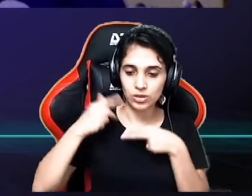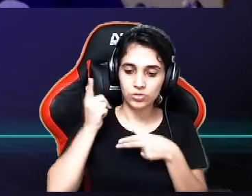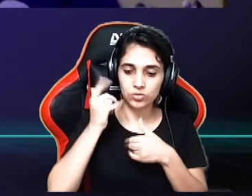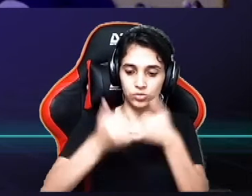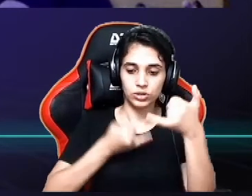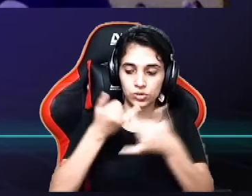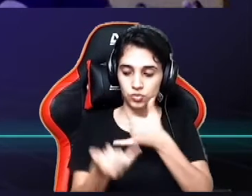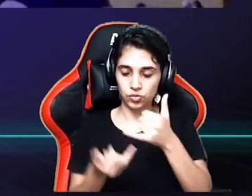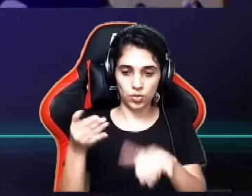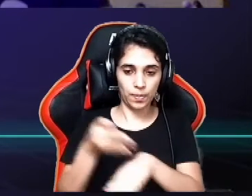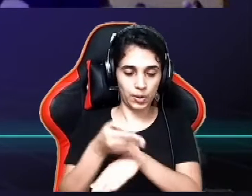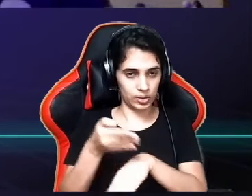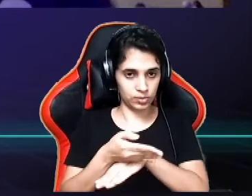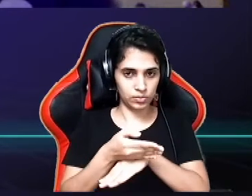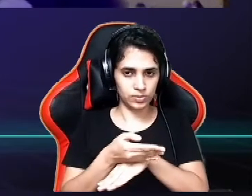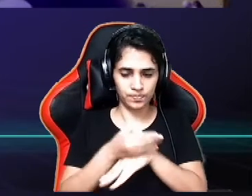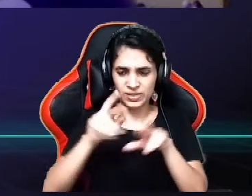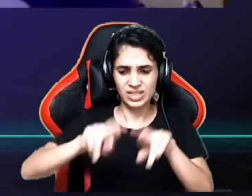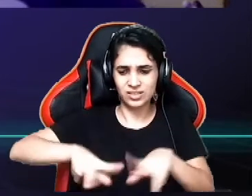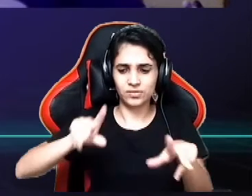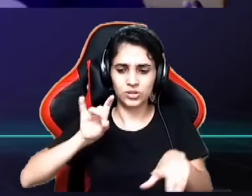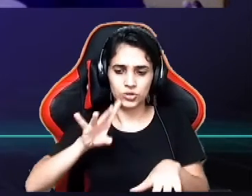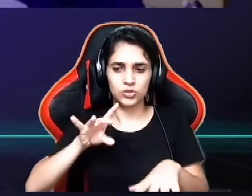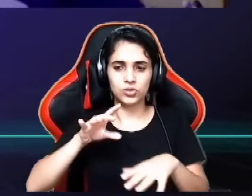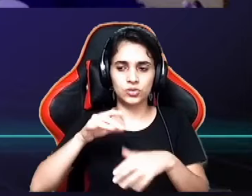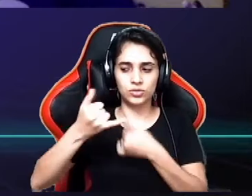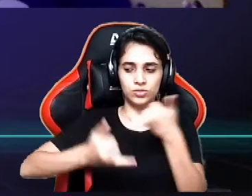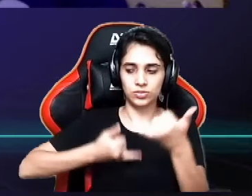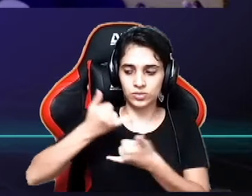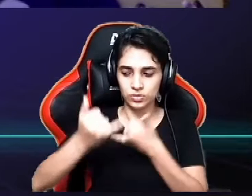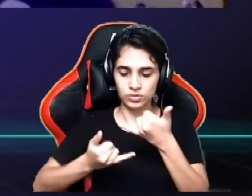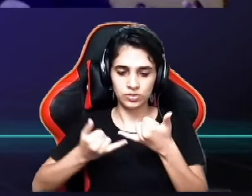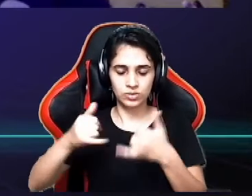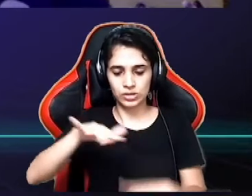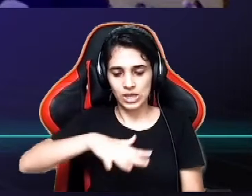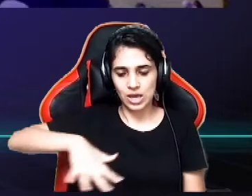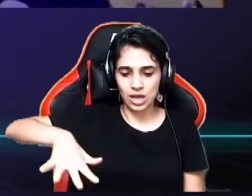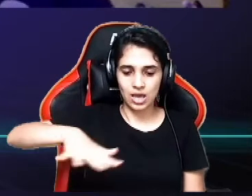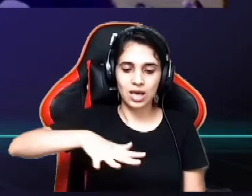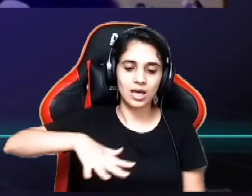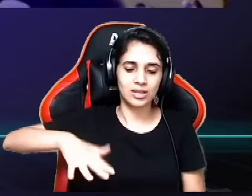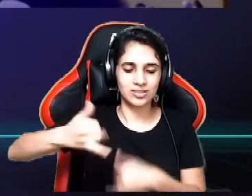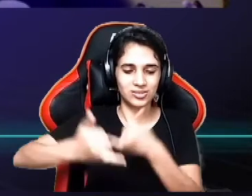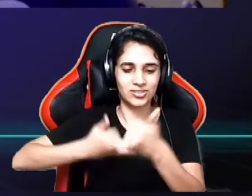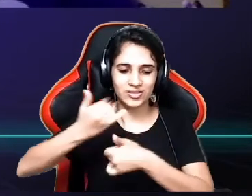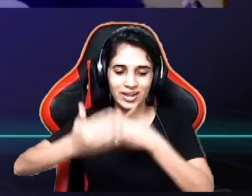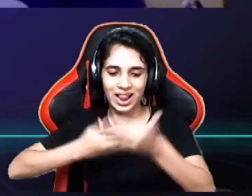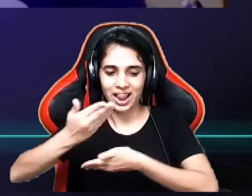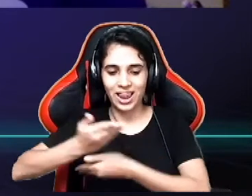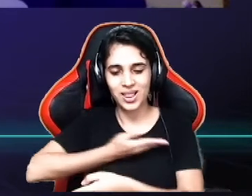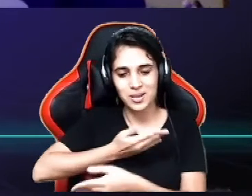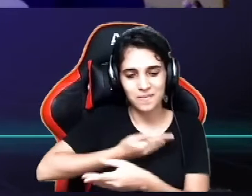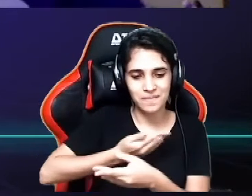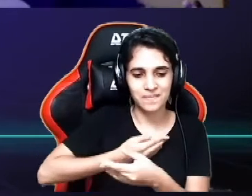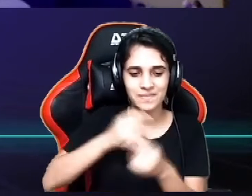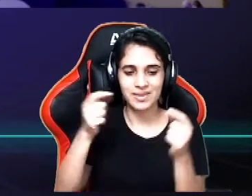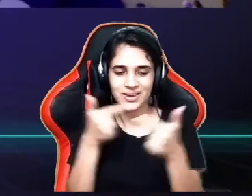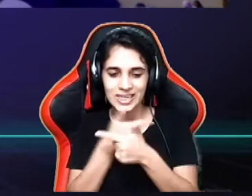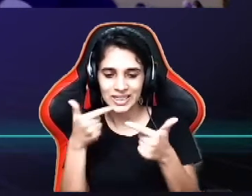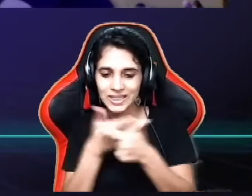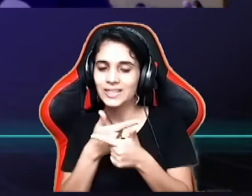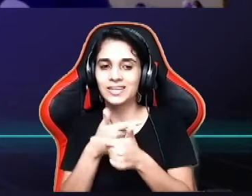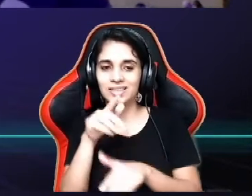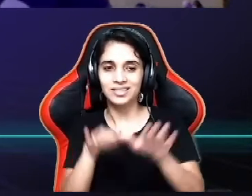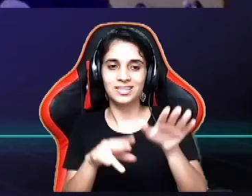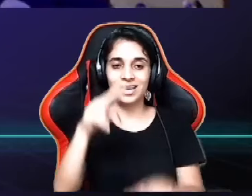and transformed their lives through gaming. So it's much beyond the entertainment, the interacting with your friends